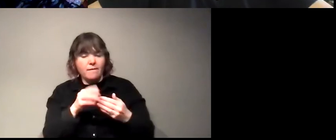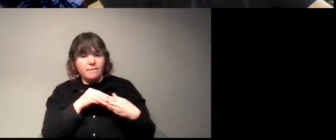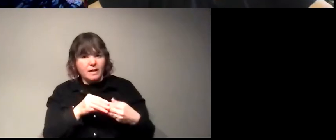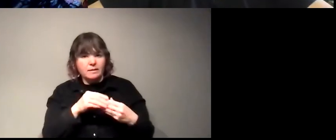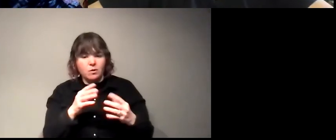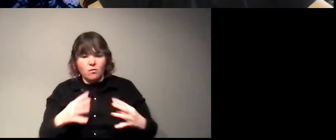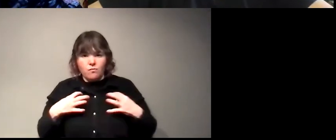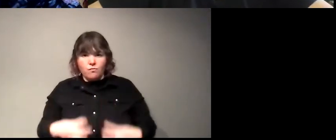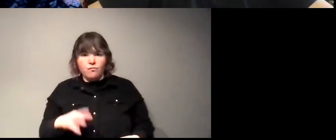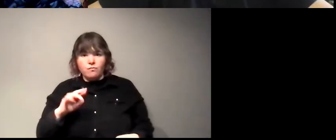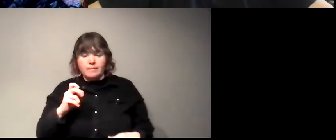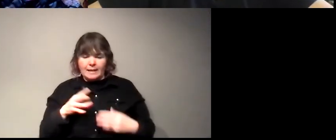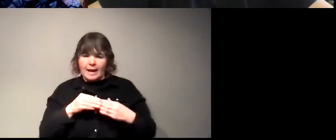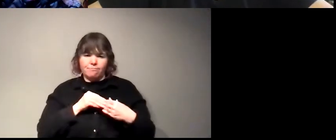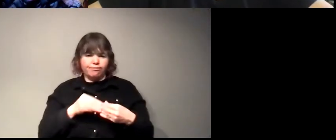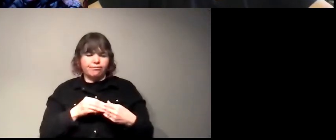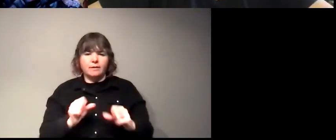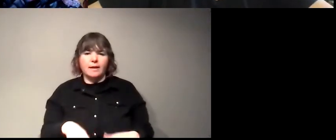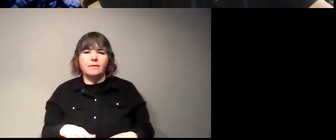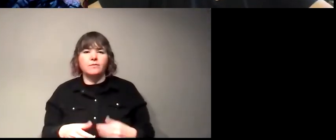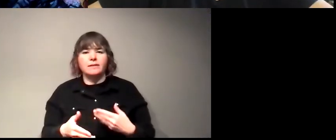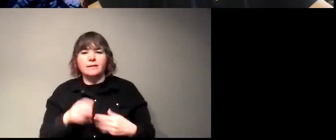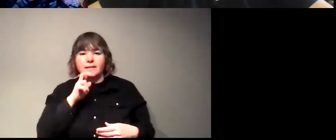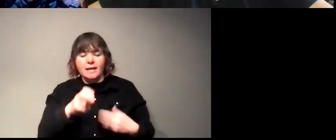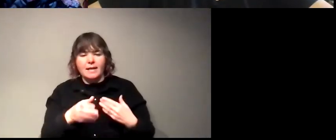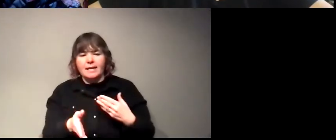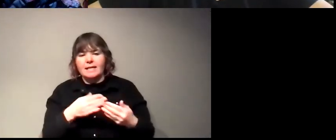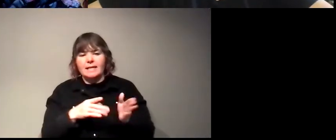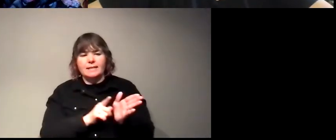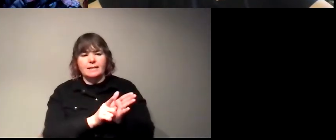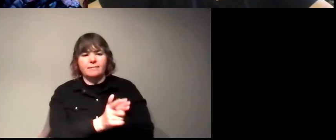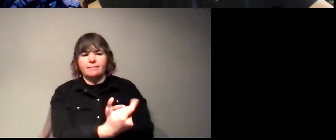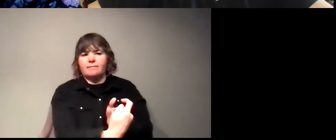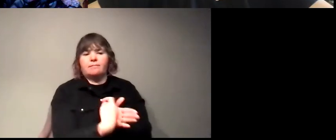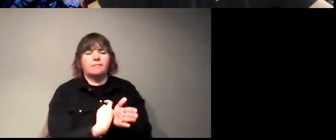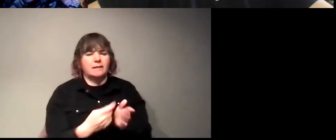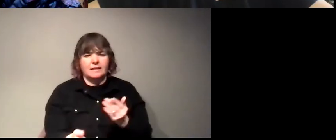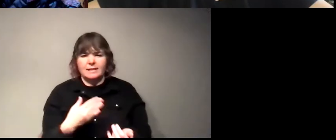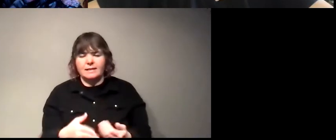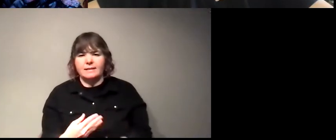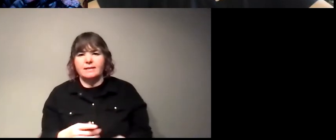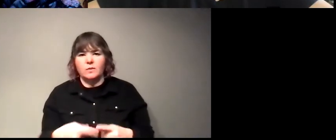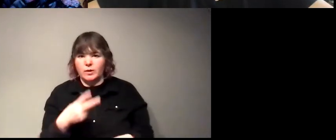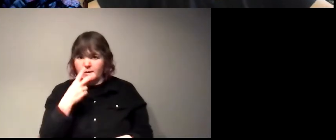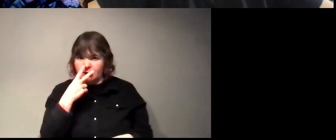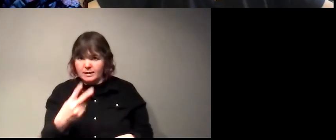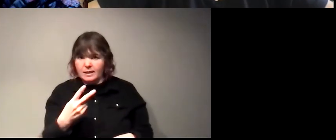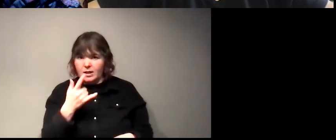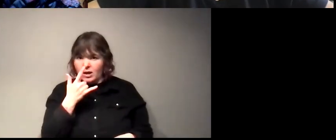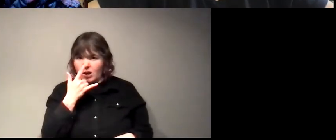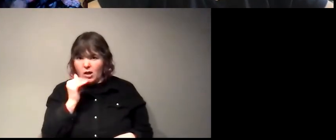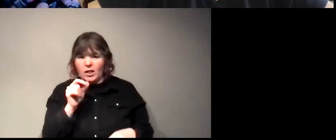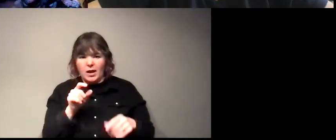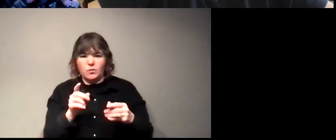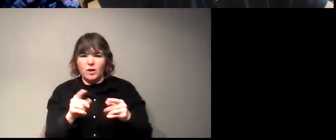a lot. So it's actually really easy for a snake to turn around on itself in a tube. When you see it, it really looks like it's going to break itself in